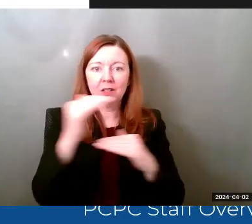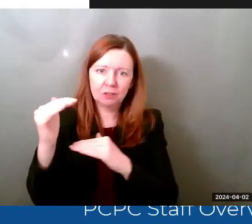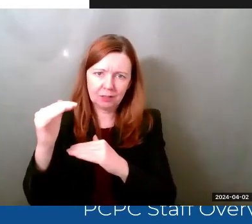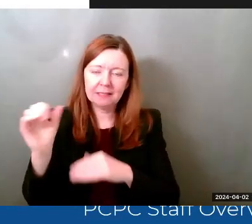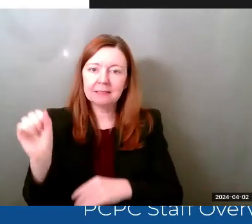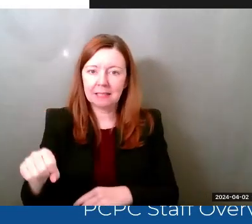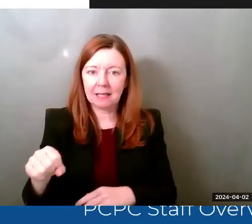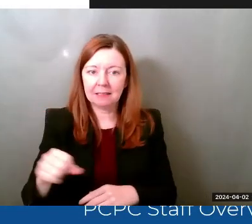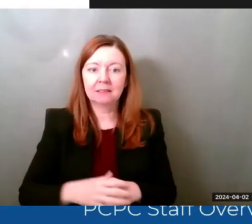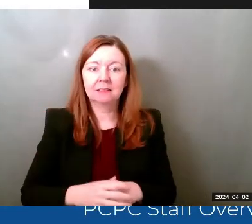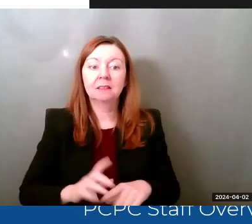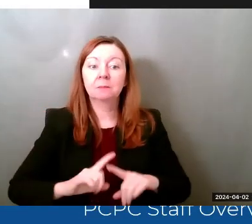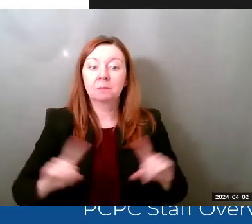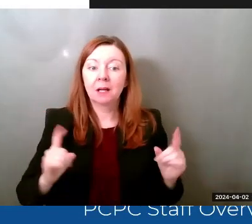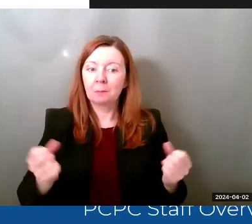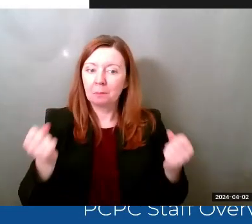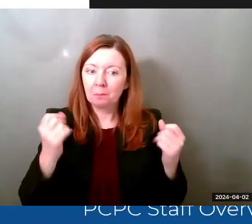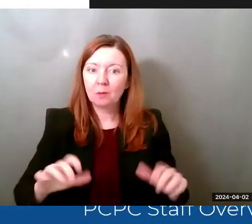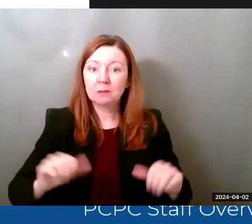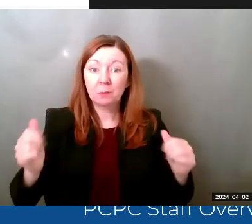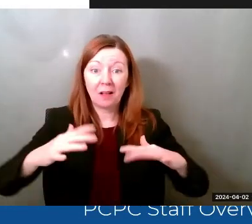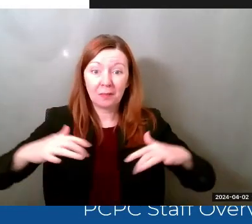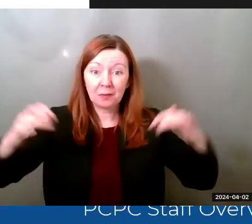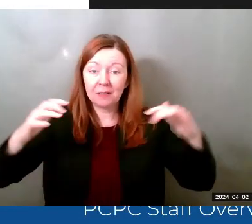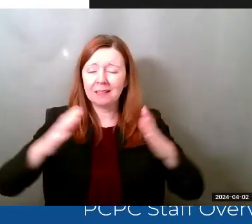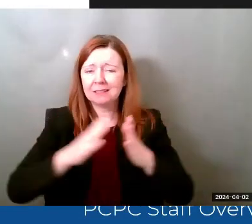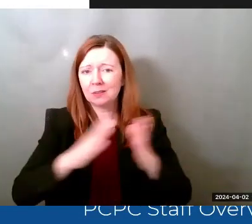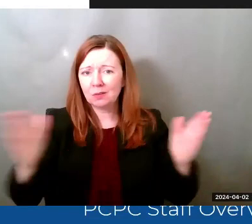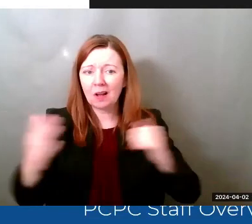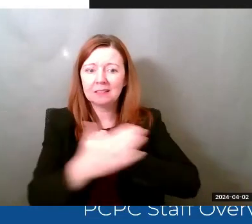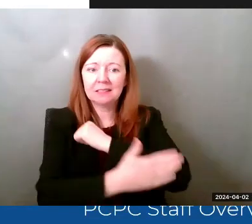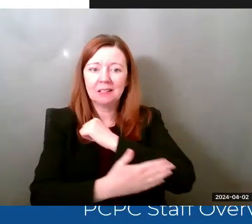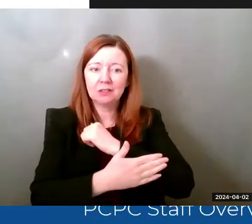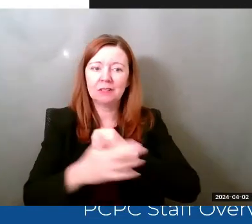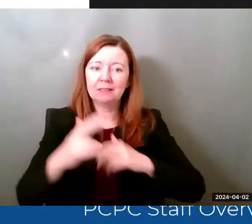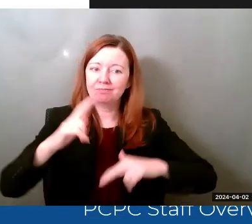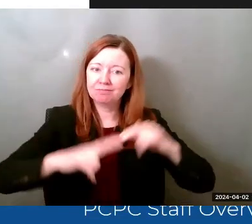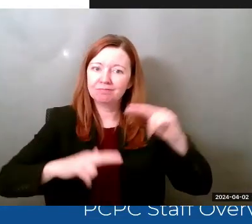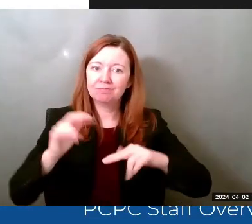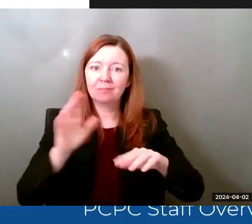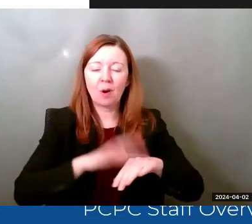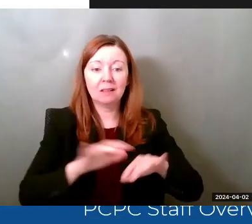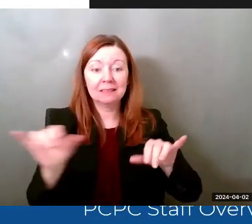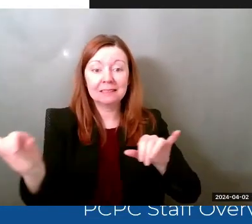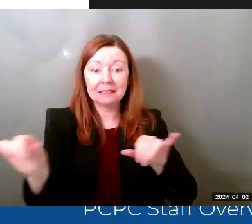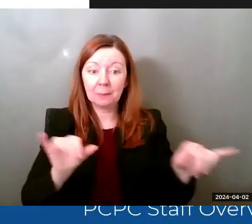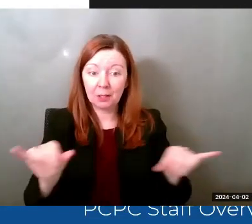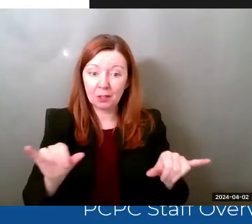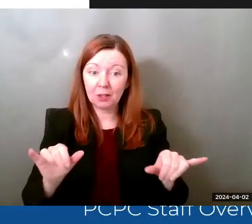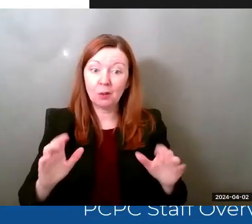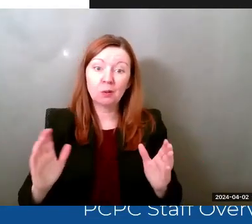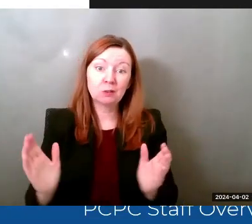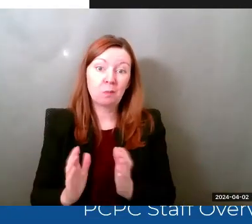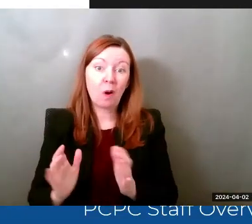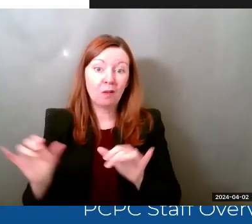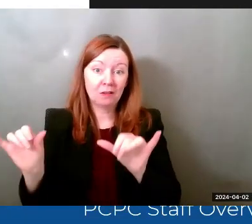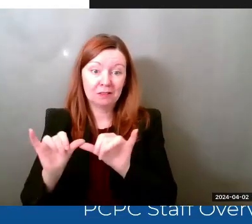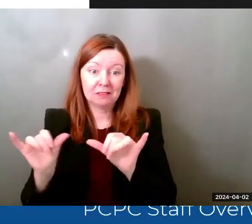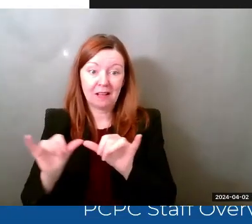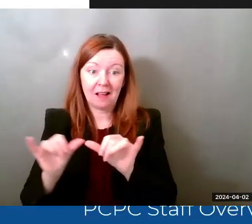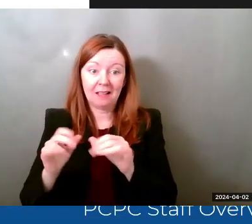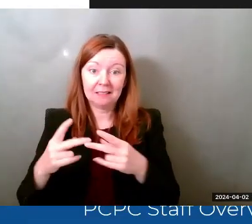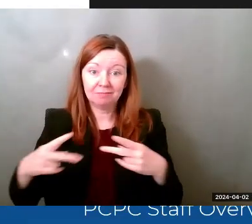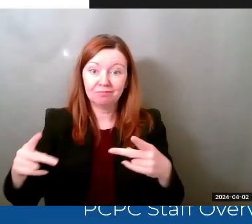with. However, multiple other arenas across the country have been built on similar or smaller sized